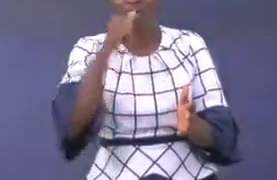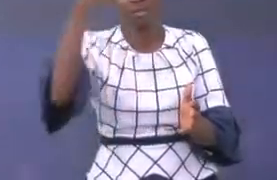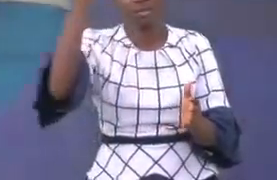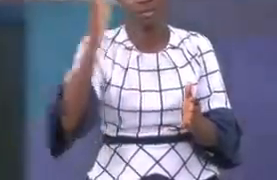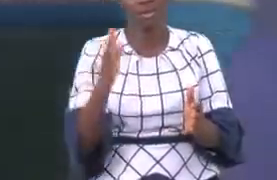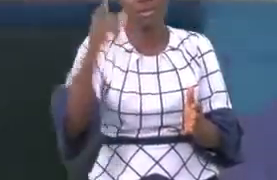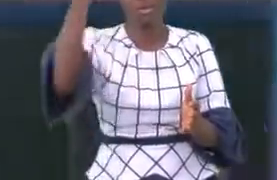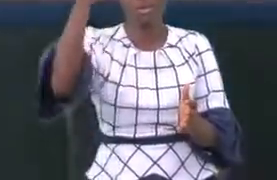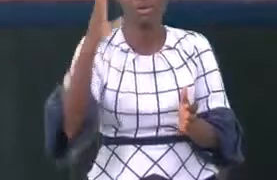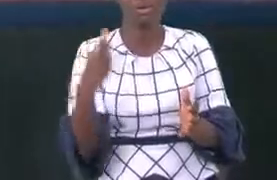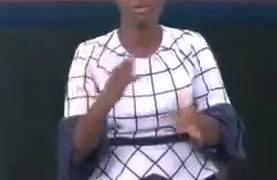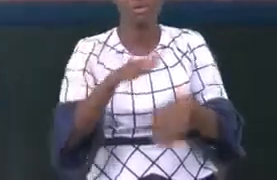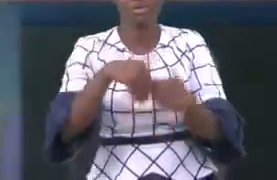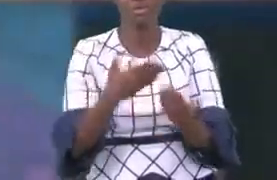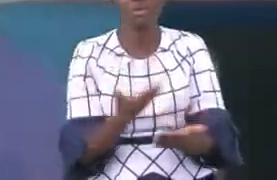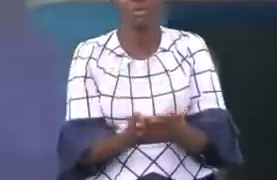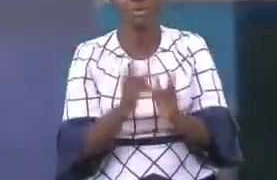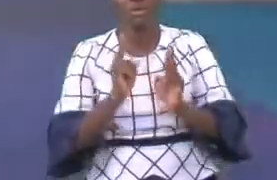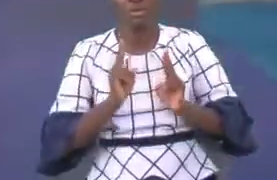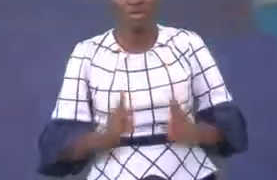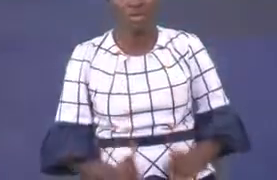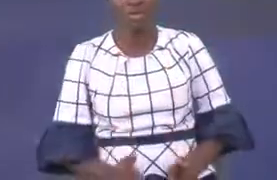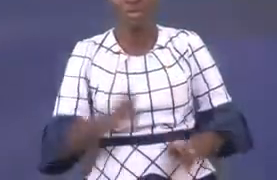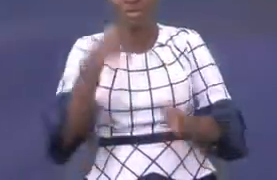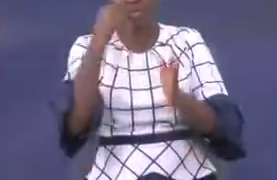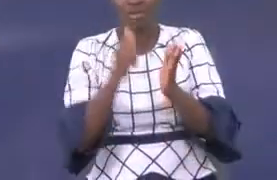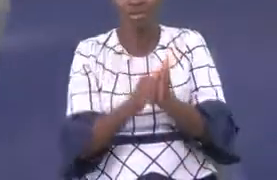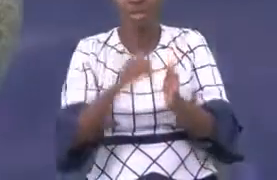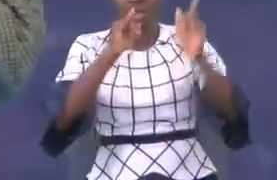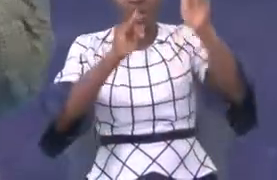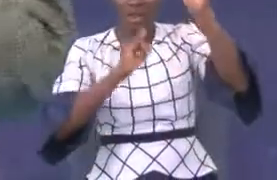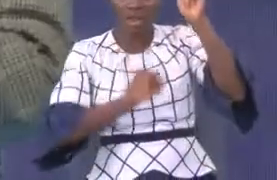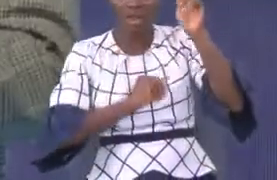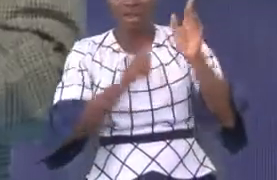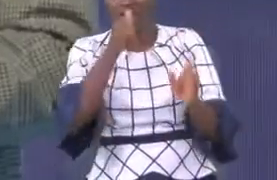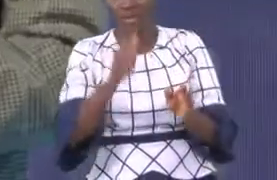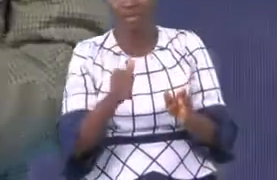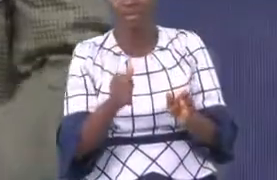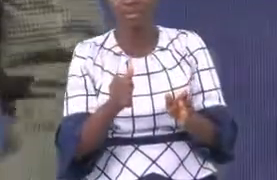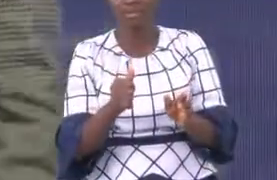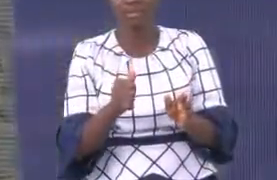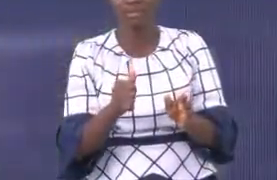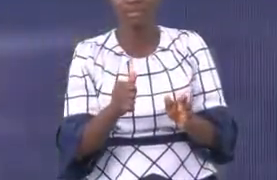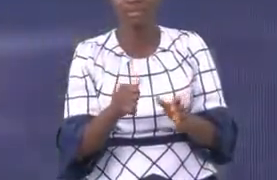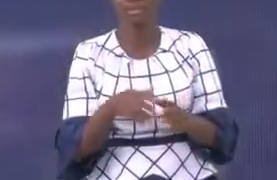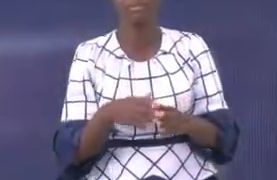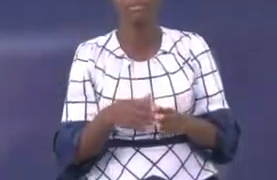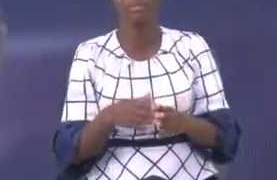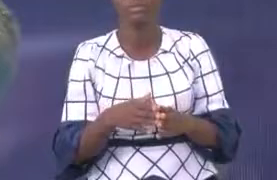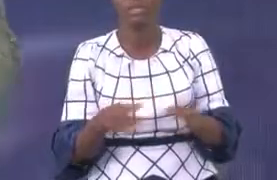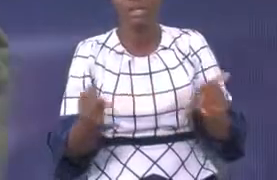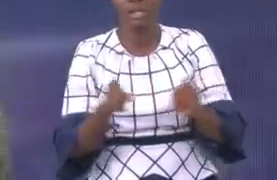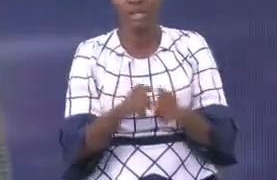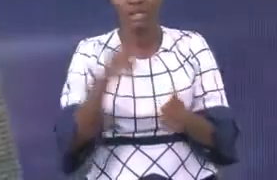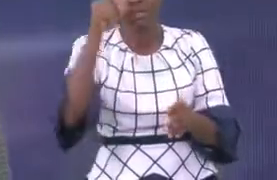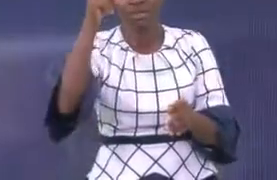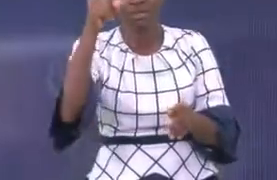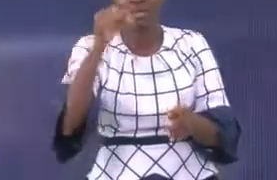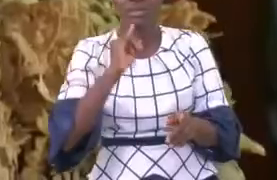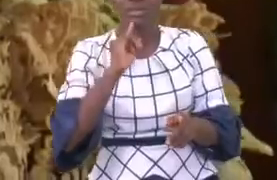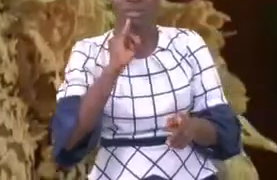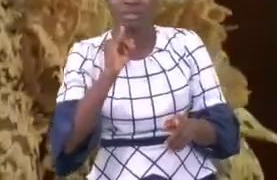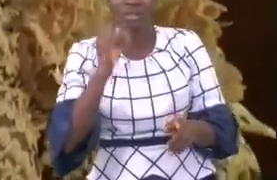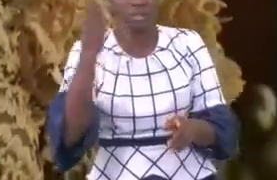am. He was, he is, and he will ever be. And whatever he did in the past, he's going to do